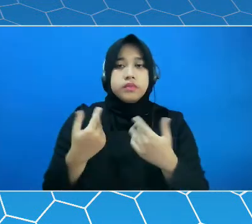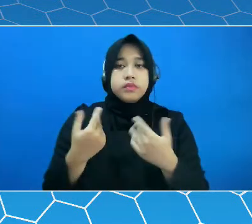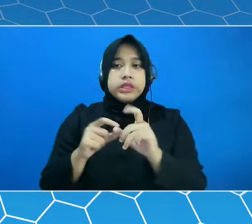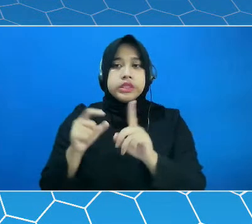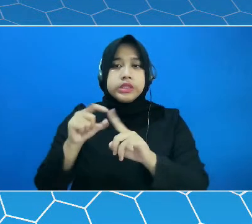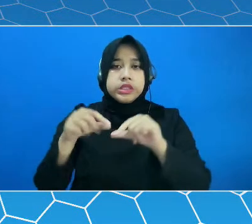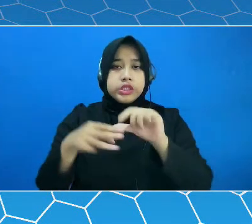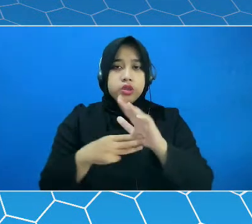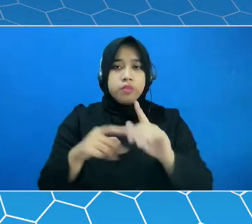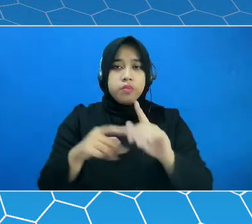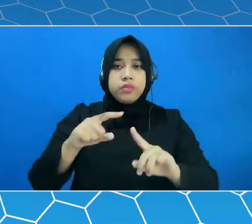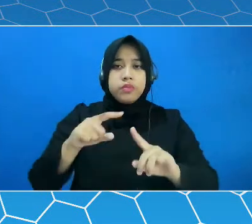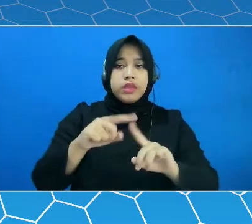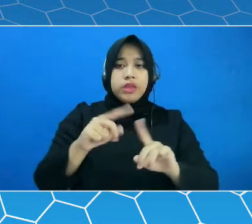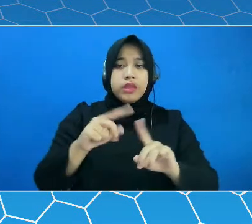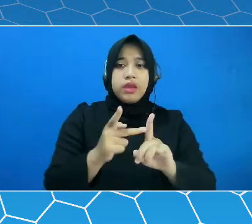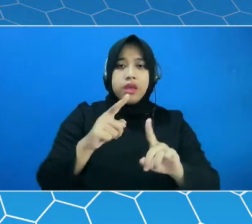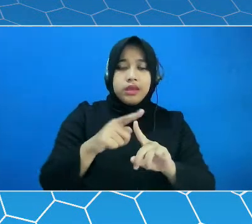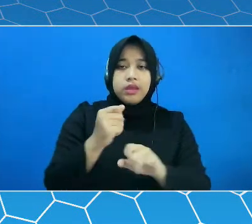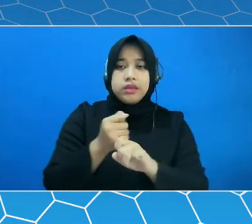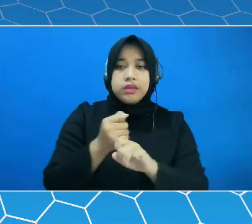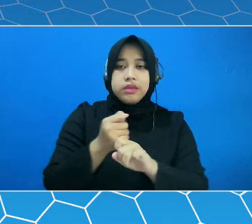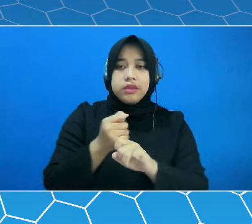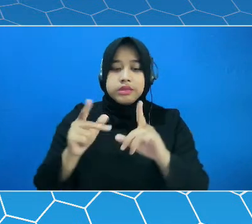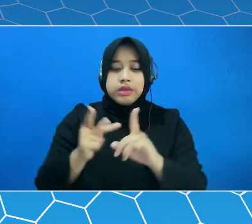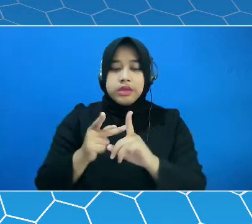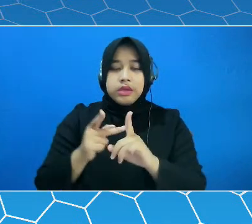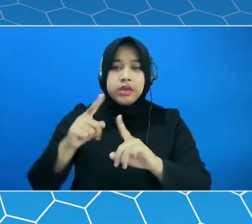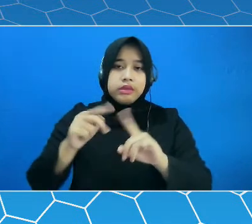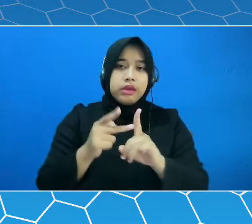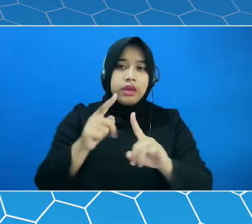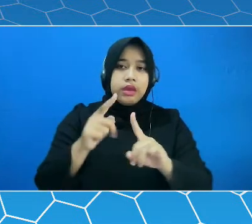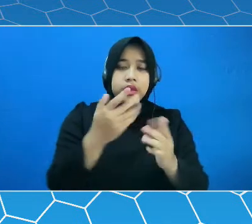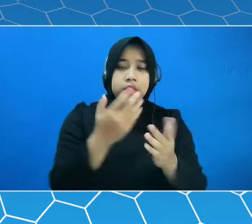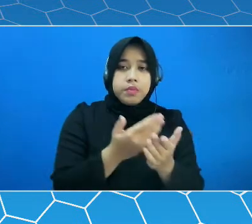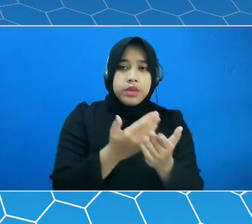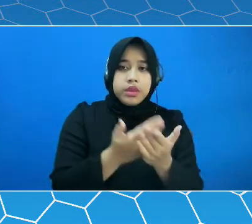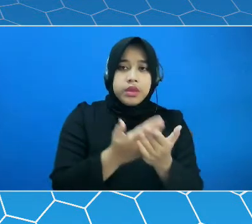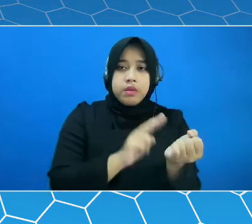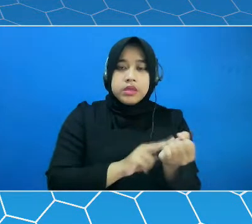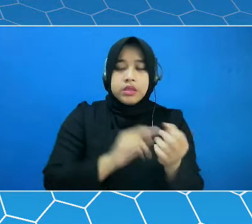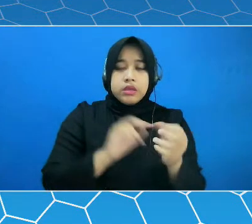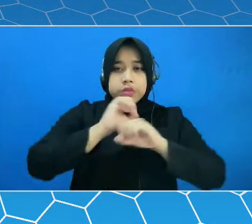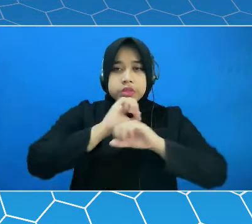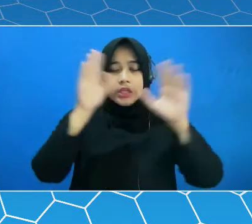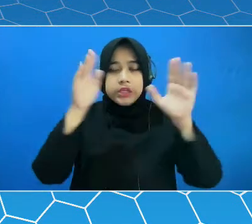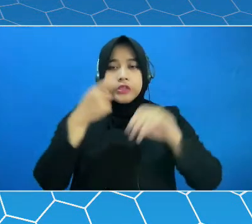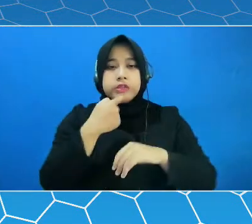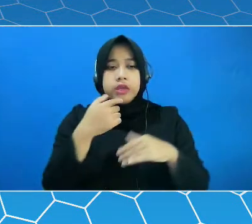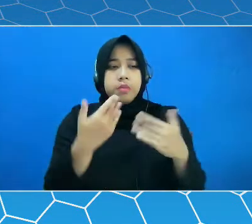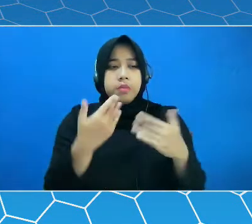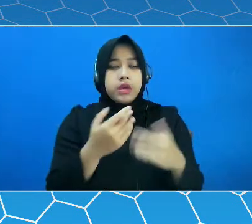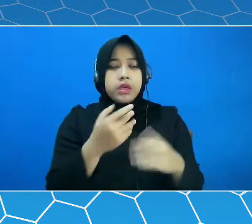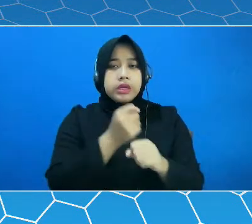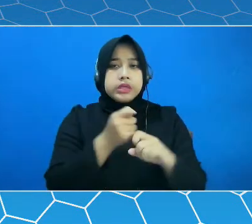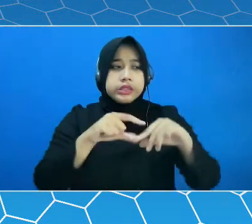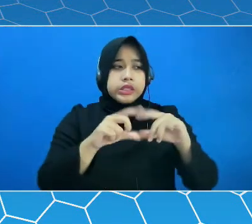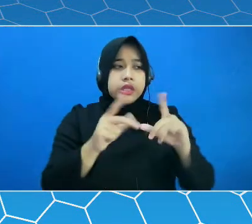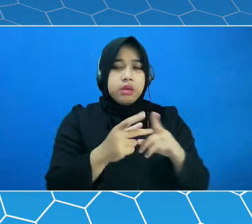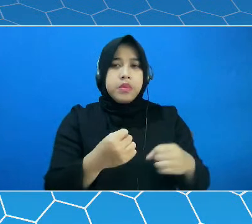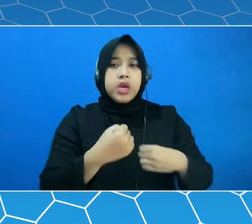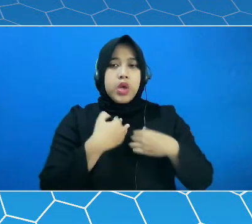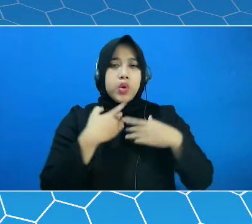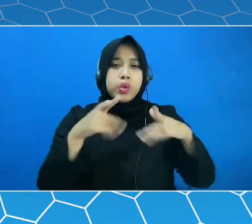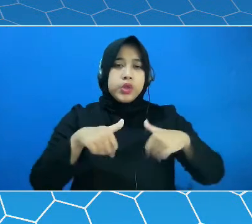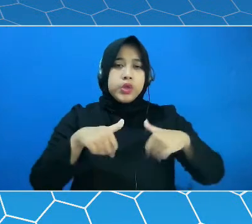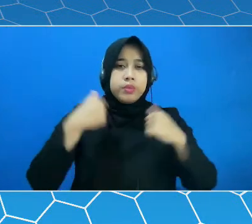it also asks patients to describe how their symptoms affect their daily life. So the questionnaire is delivered